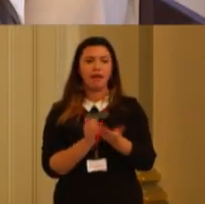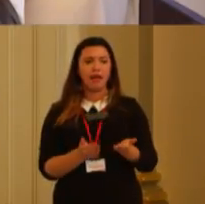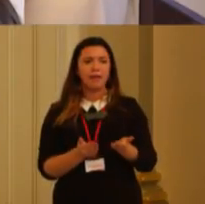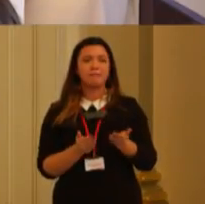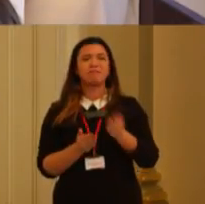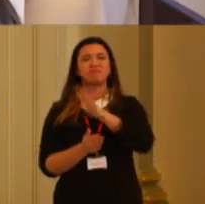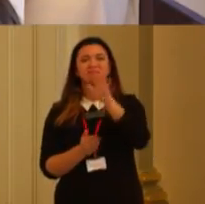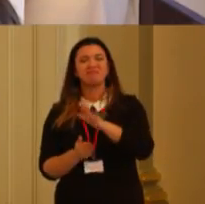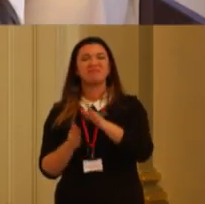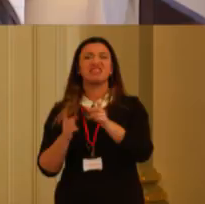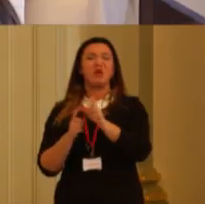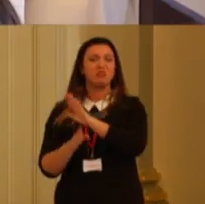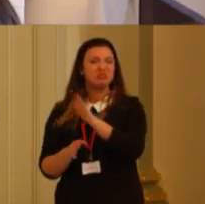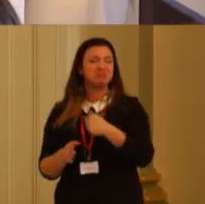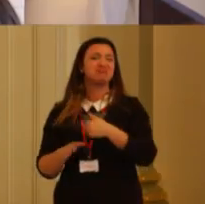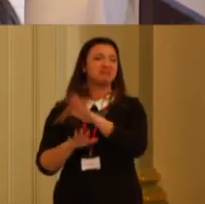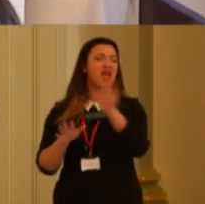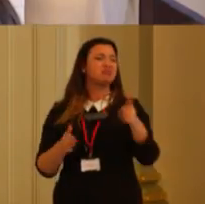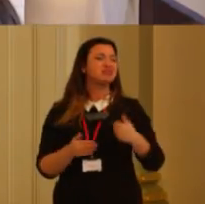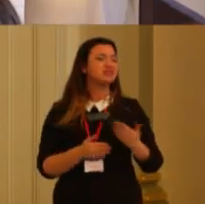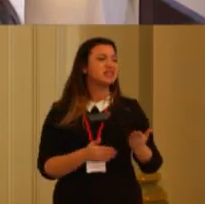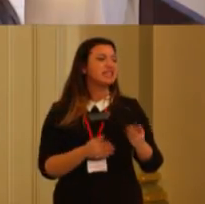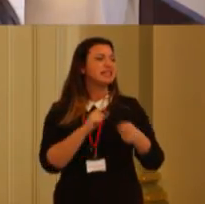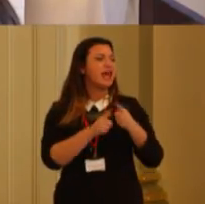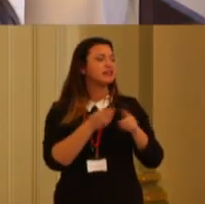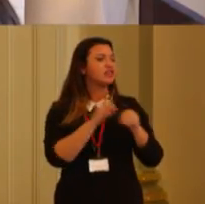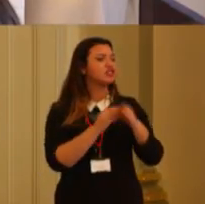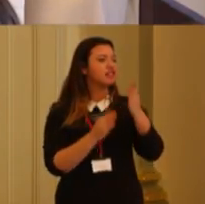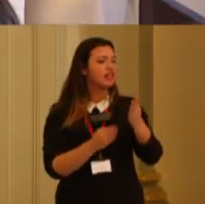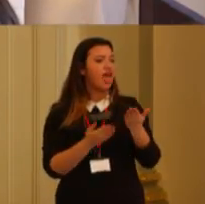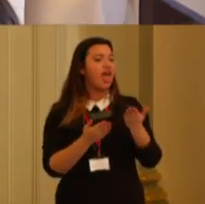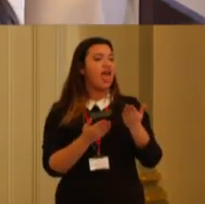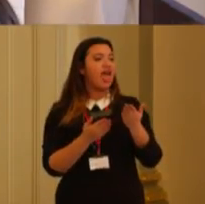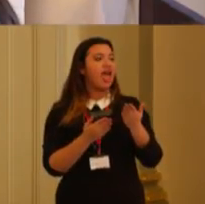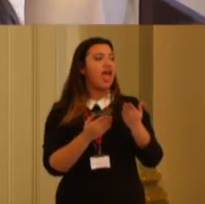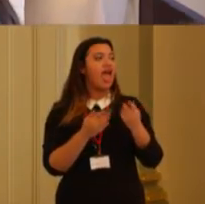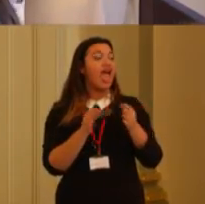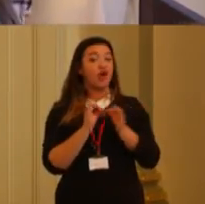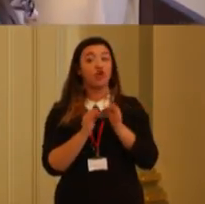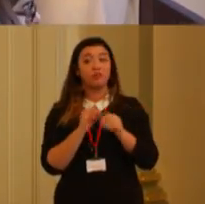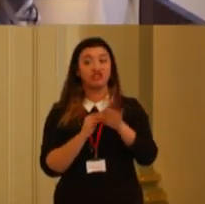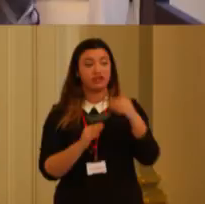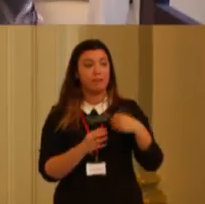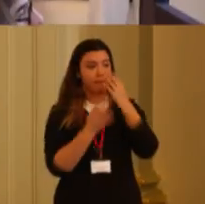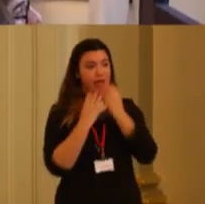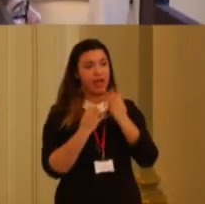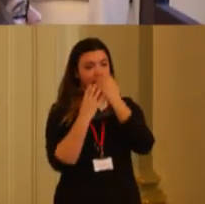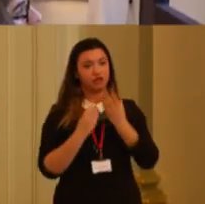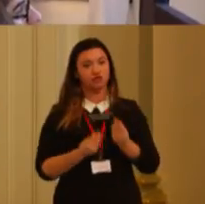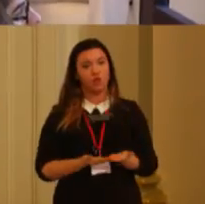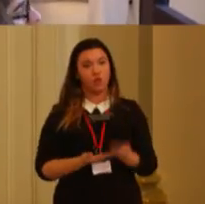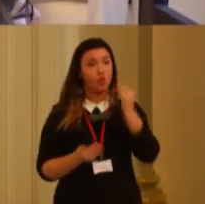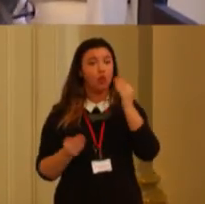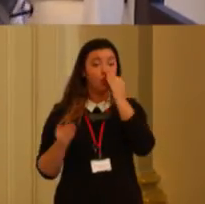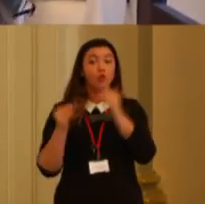be the contradiction. Families and communities, politics, and society and the